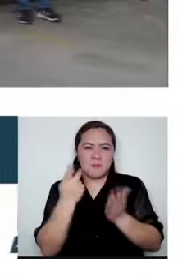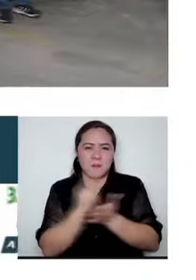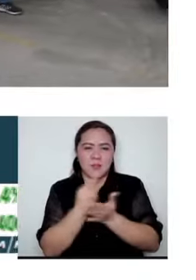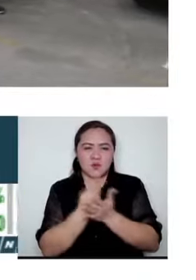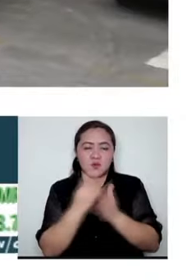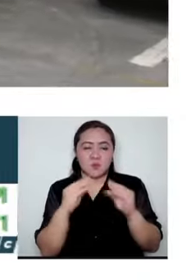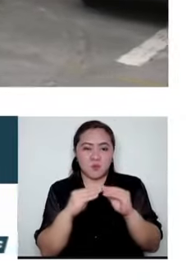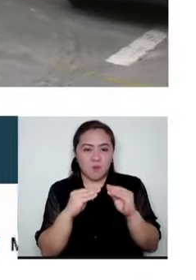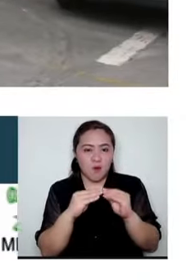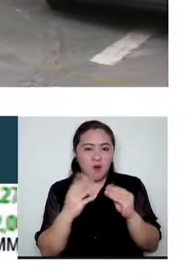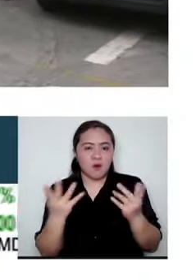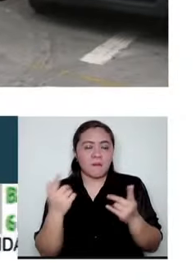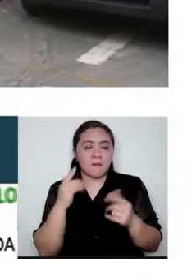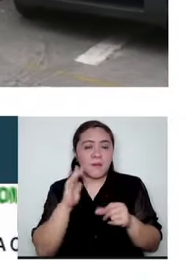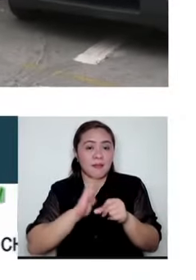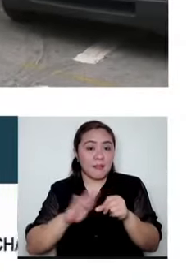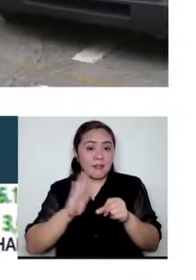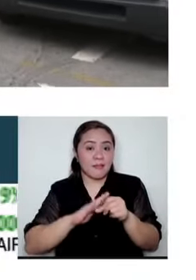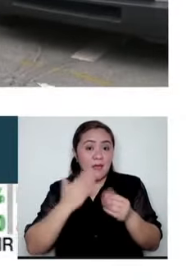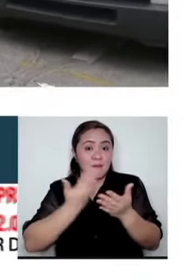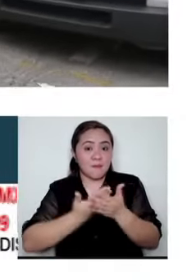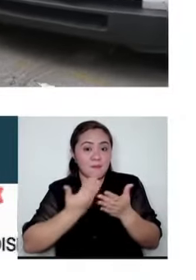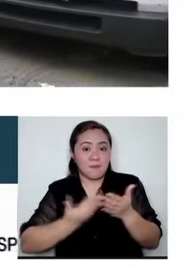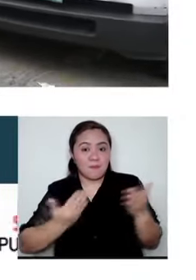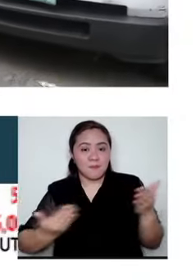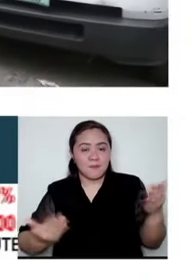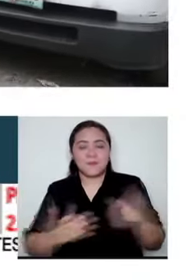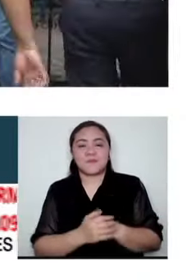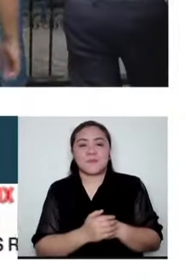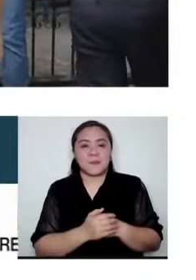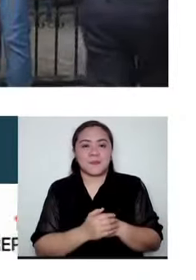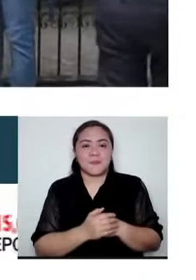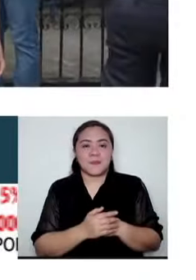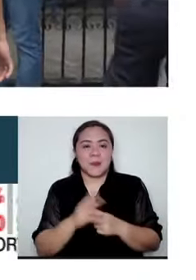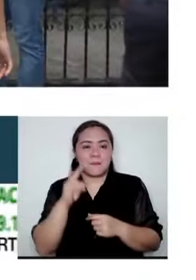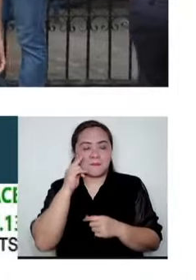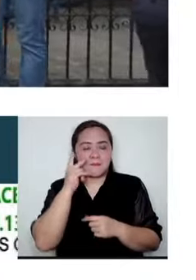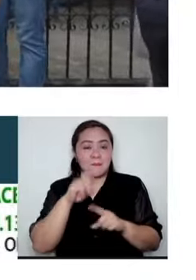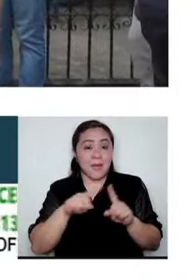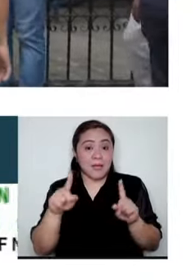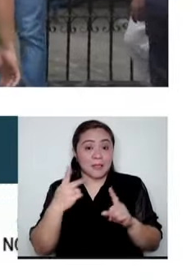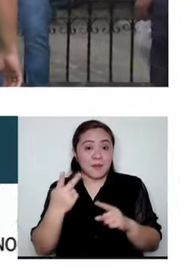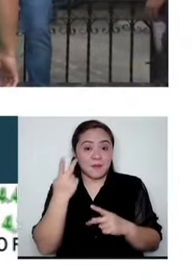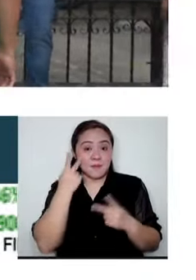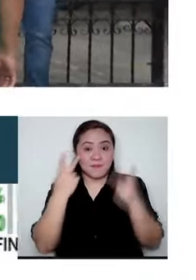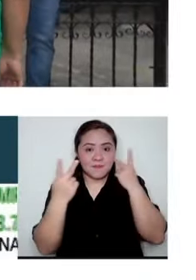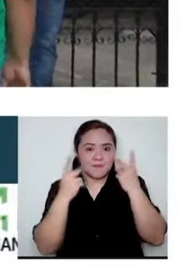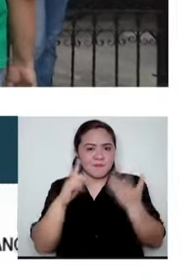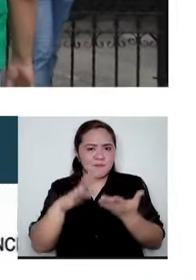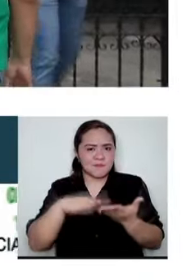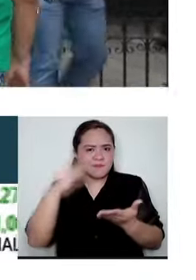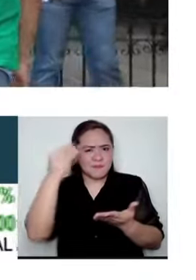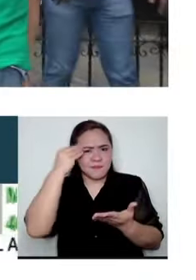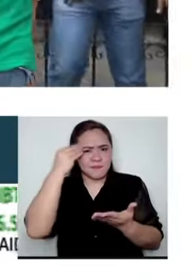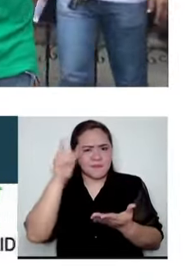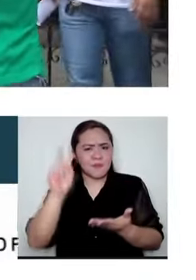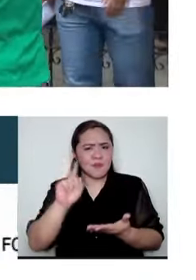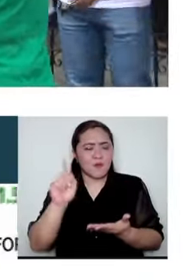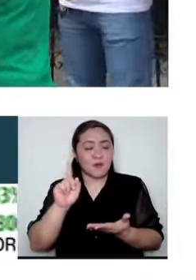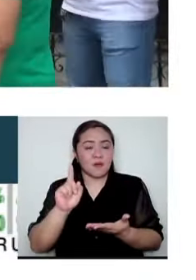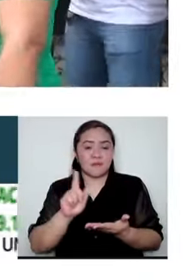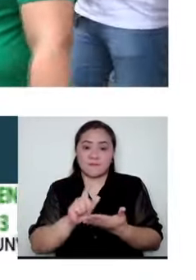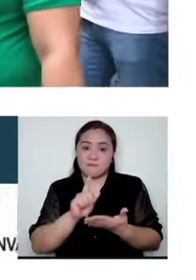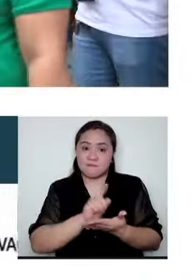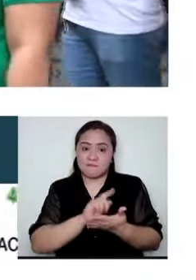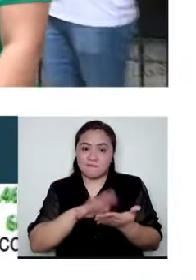will have enough resources, Carmina. And again, looking from the lessons, I think LGUs should